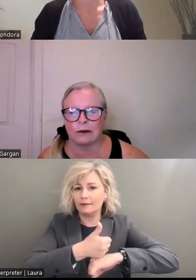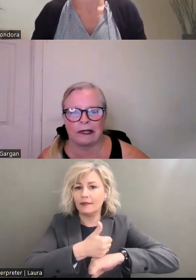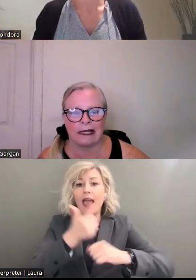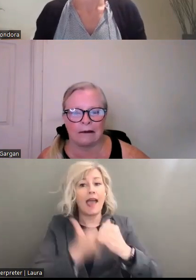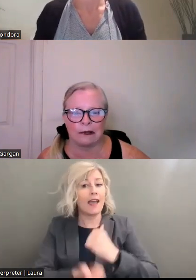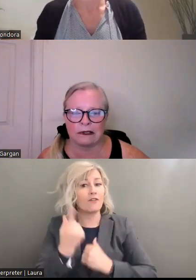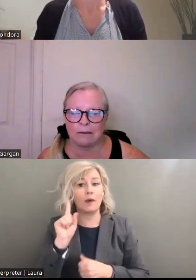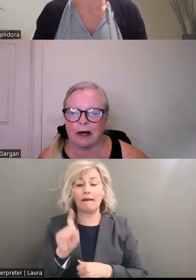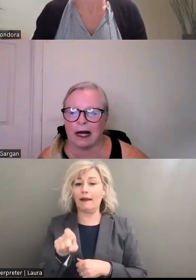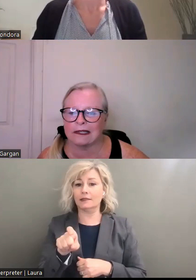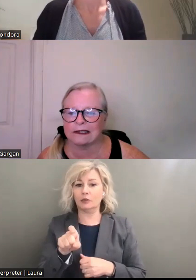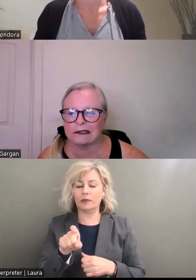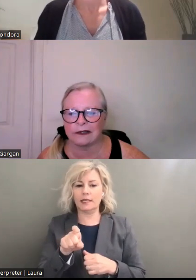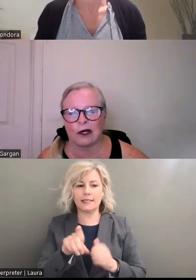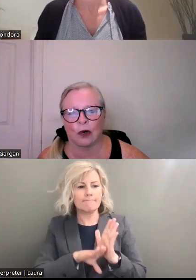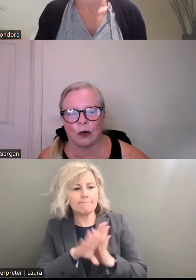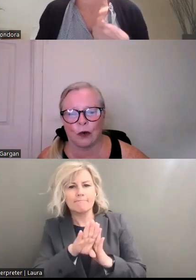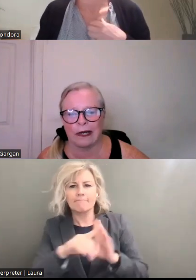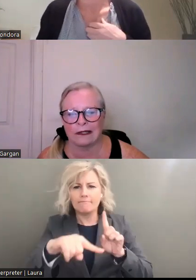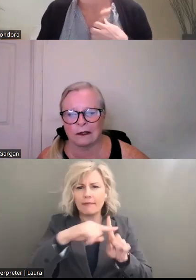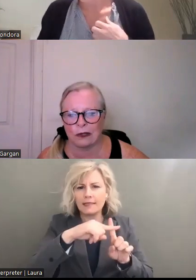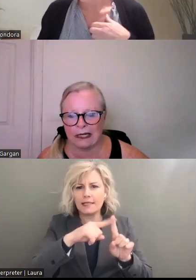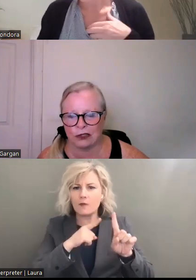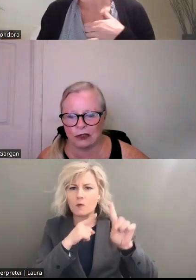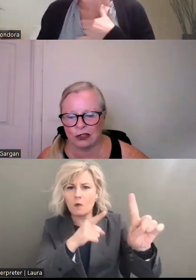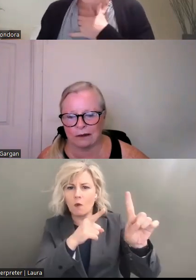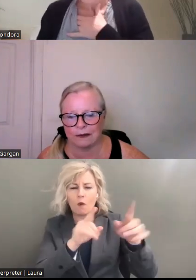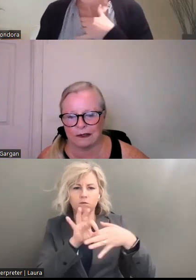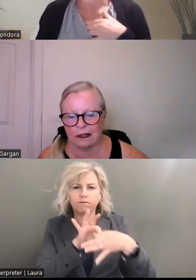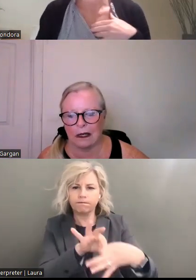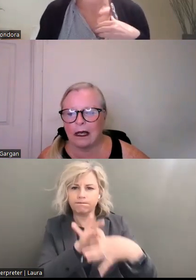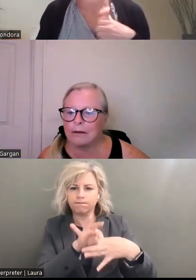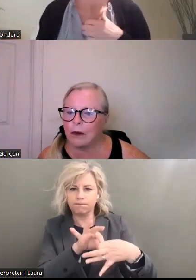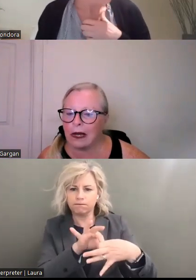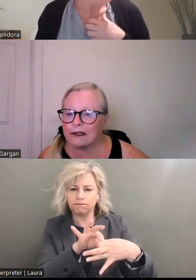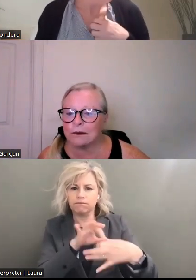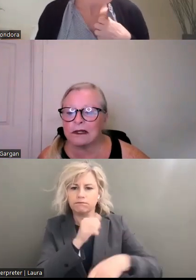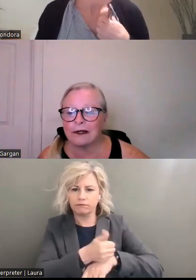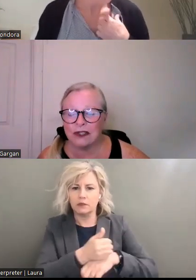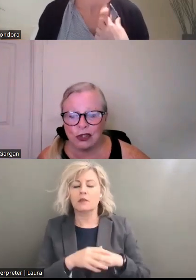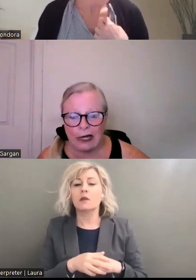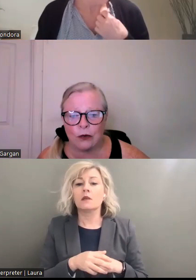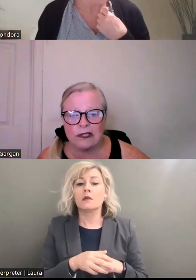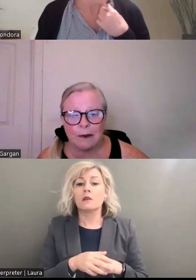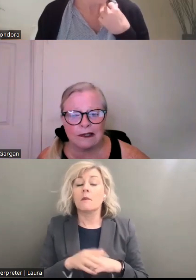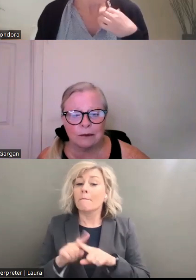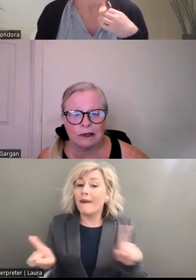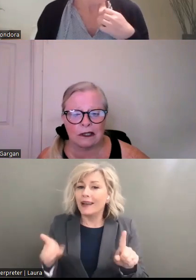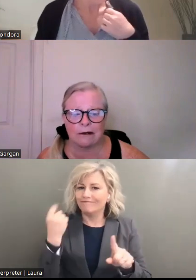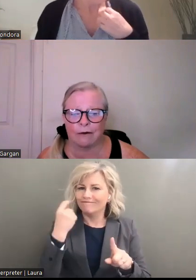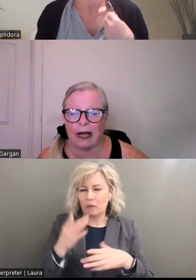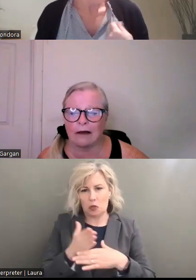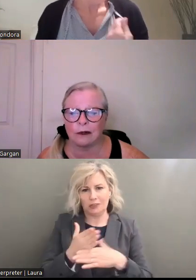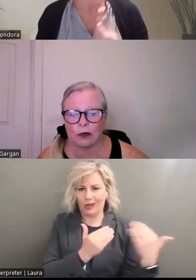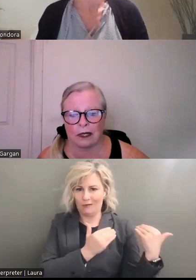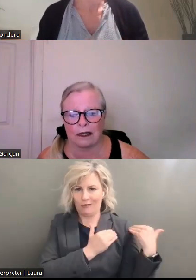needs to be building positive and goal-oriented relationships. But we also believe there's a shared